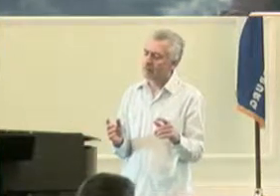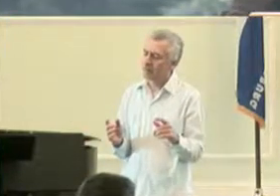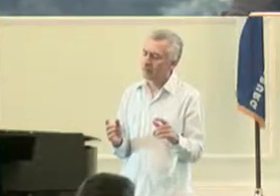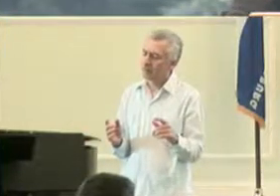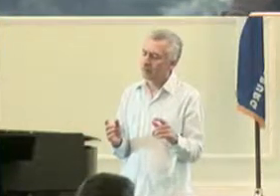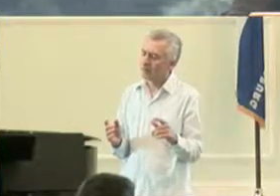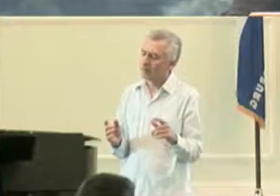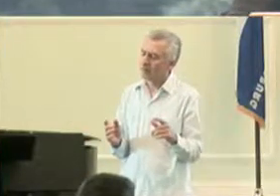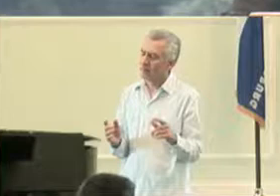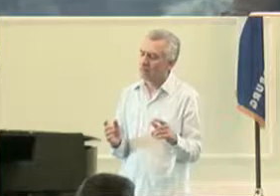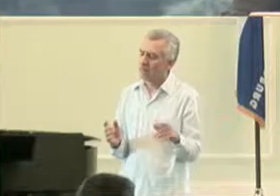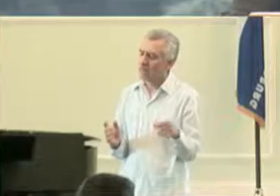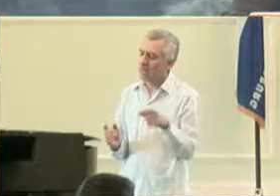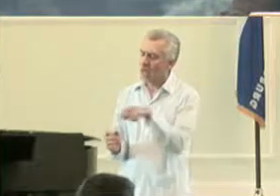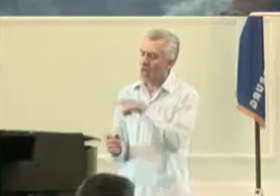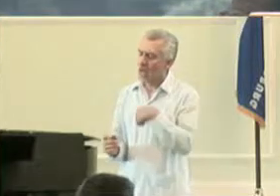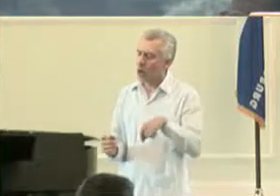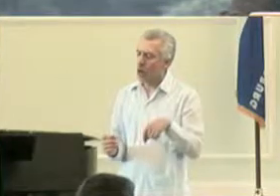that our foremost